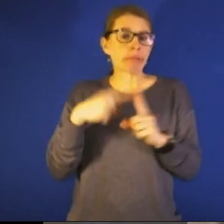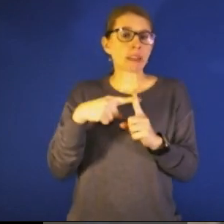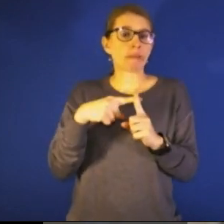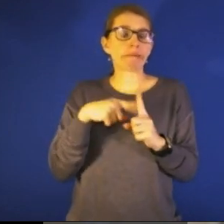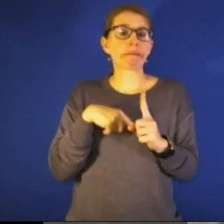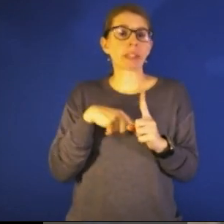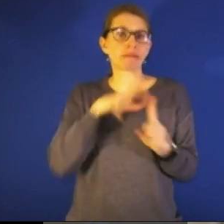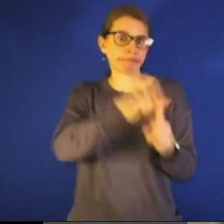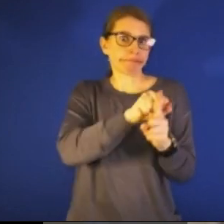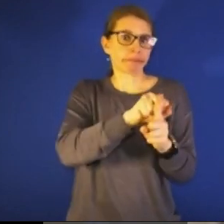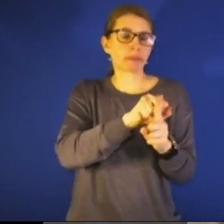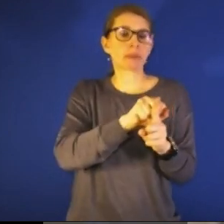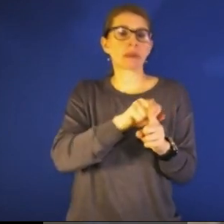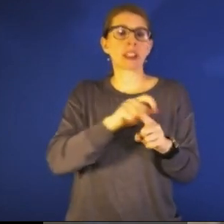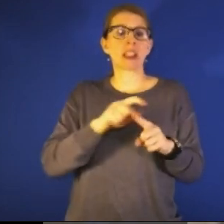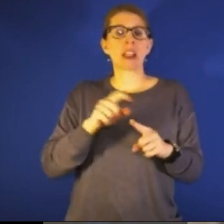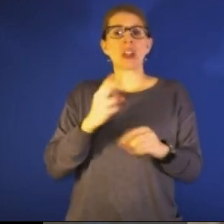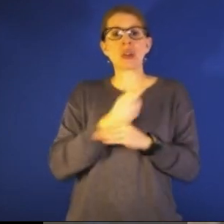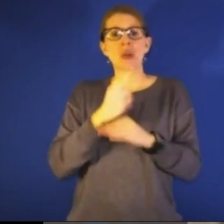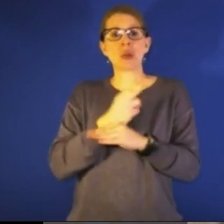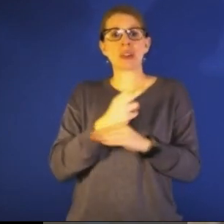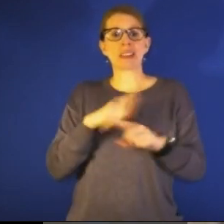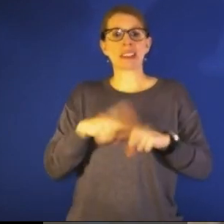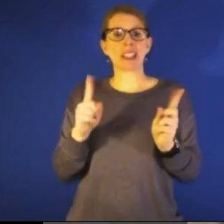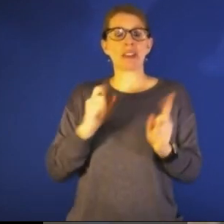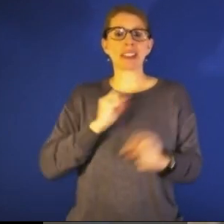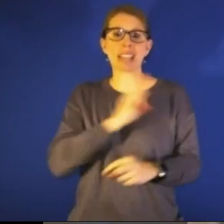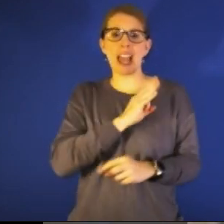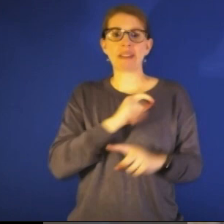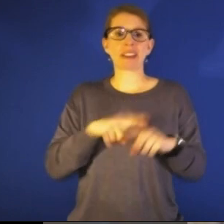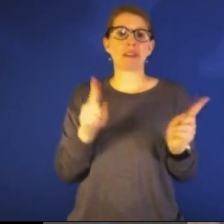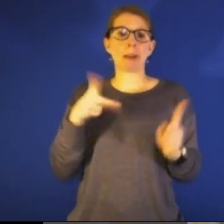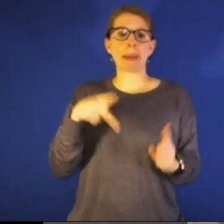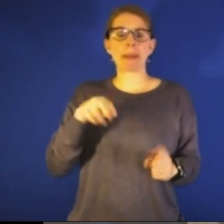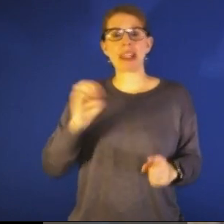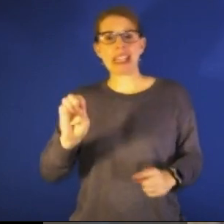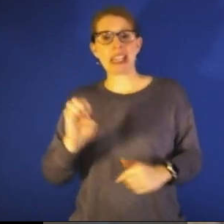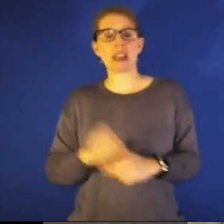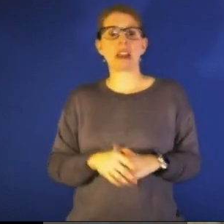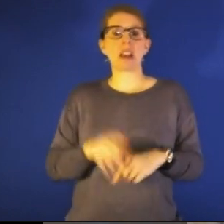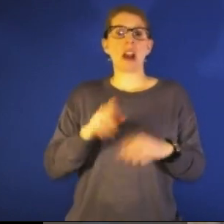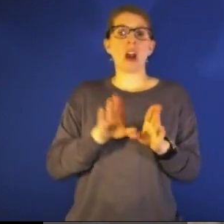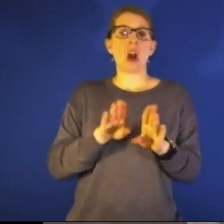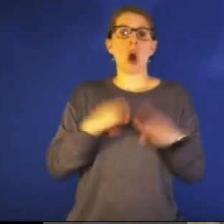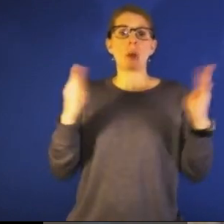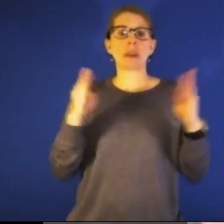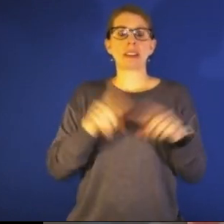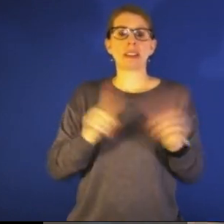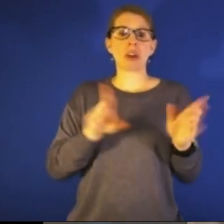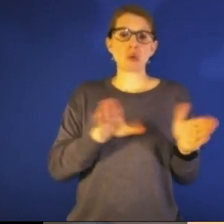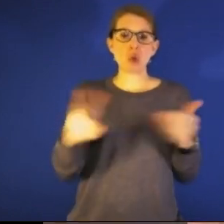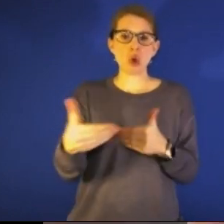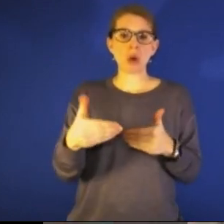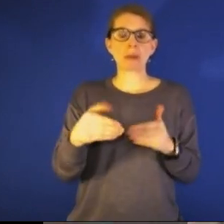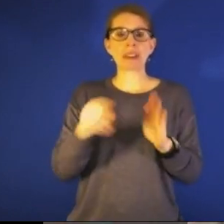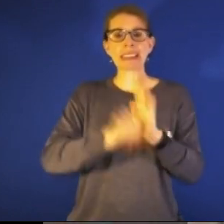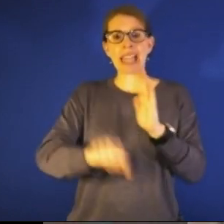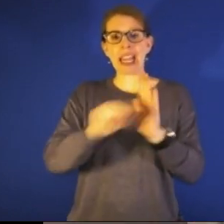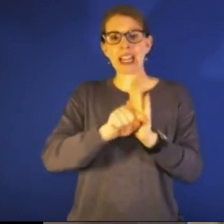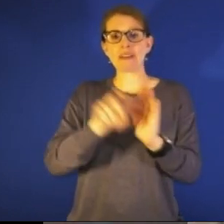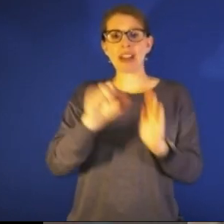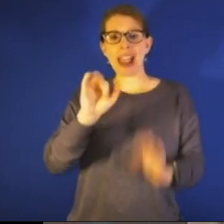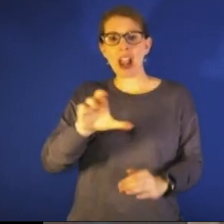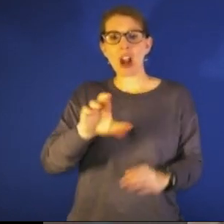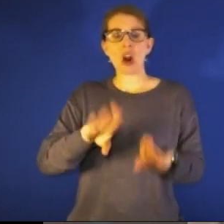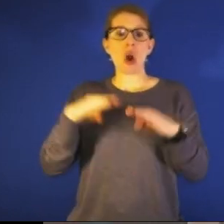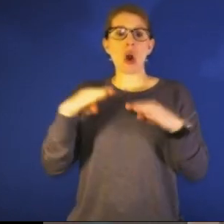still utilize different staff. They still utilize different PPE. We have to open up different rooms, negative air, open up our COVID